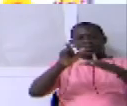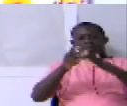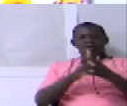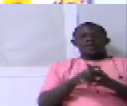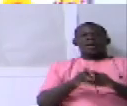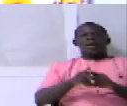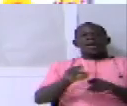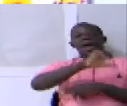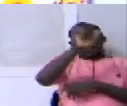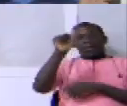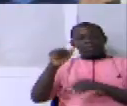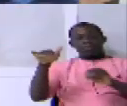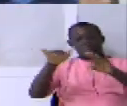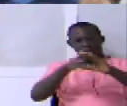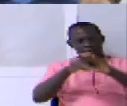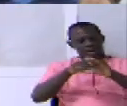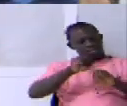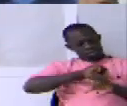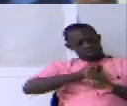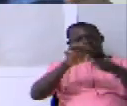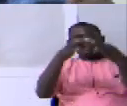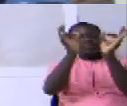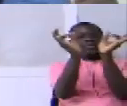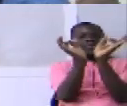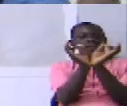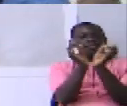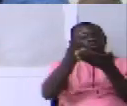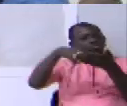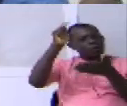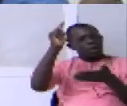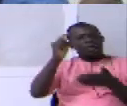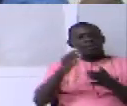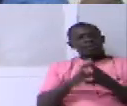And therefore a member of his team, correct? When